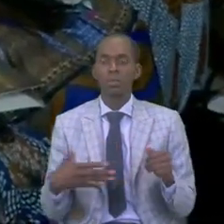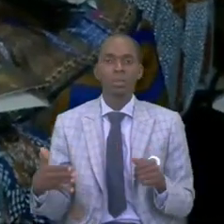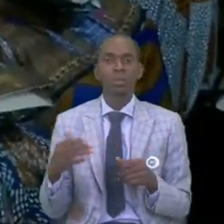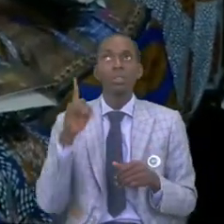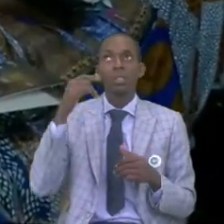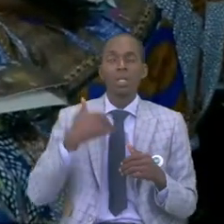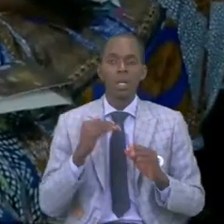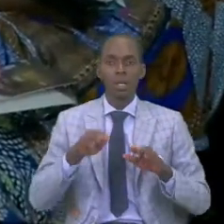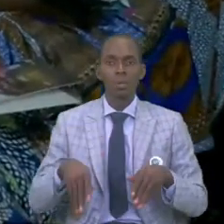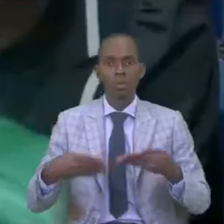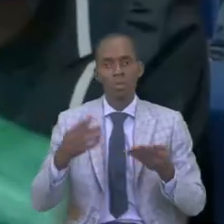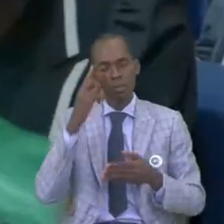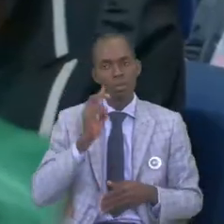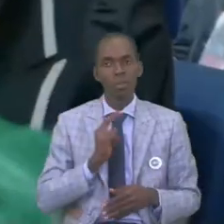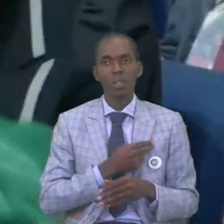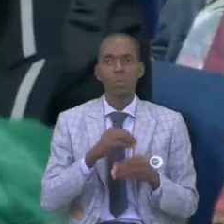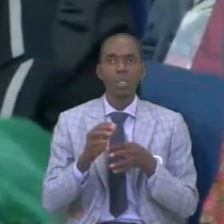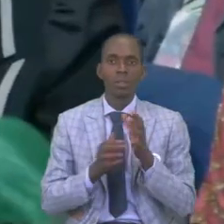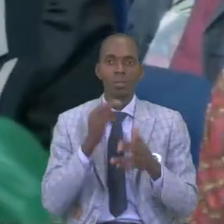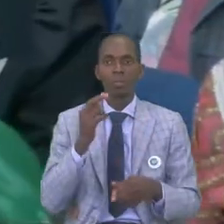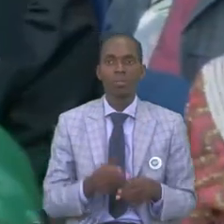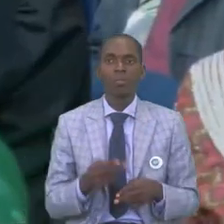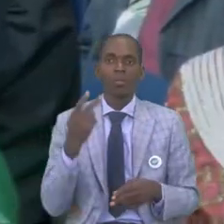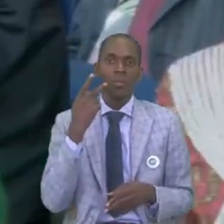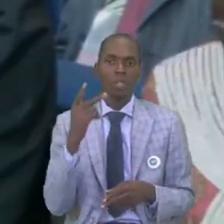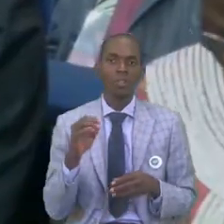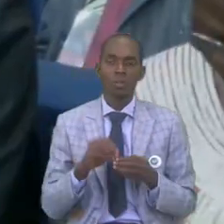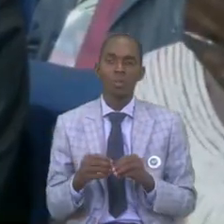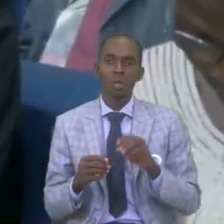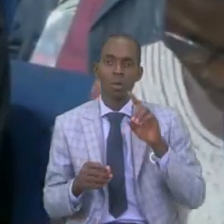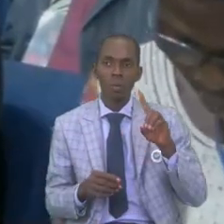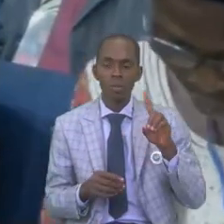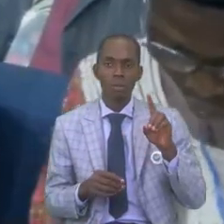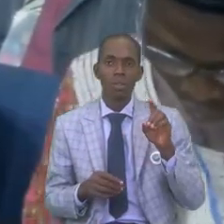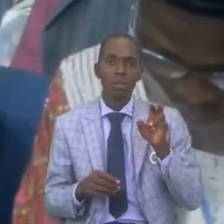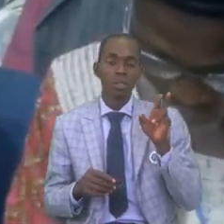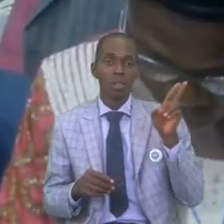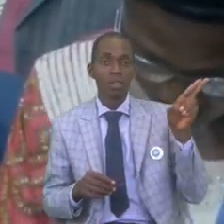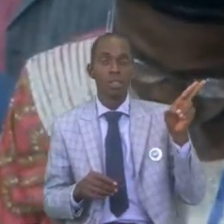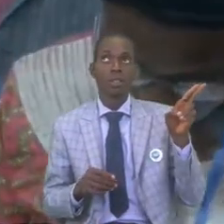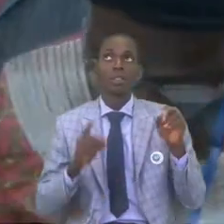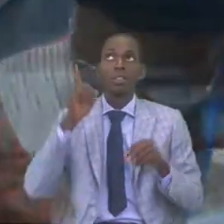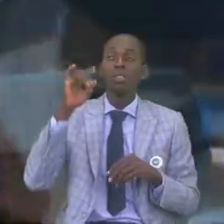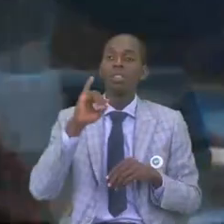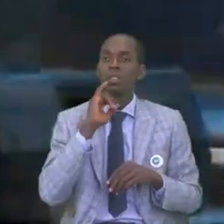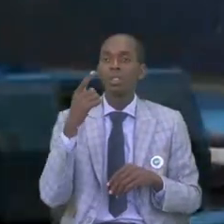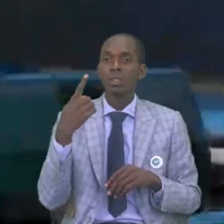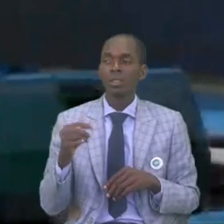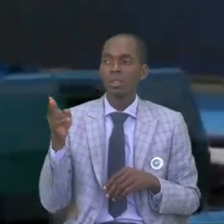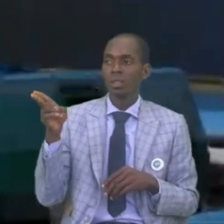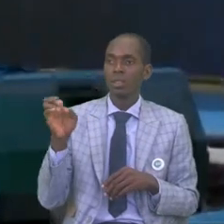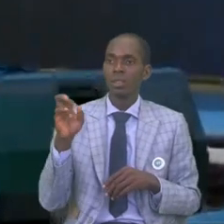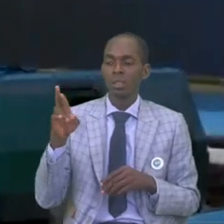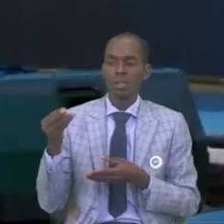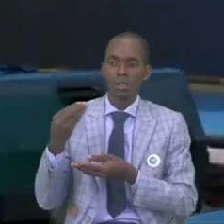provided for us in Jesus' name. Look at number one there. H is the heir. It tells us in